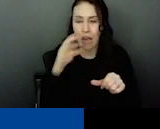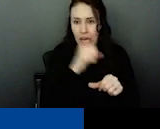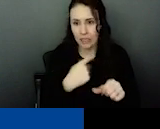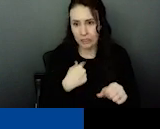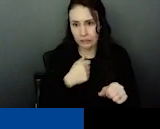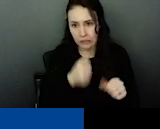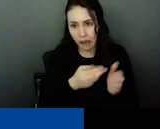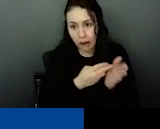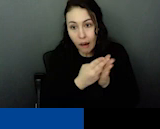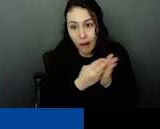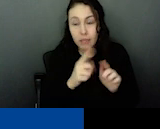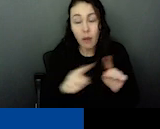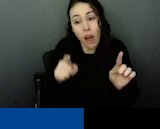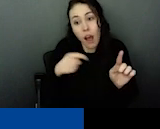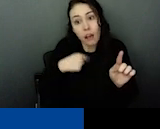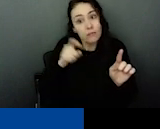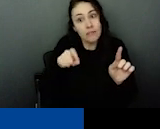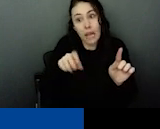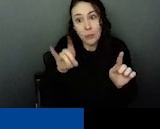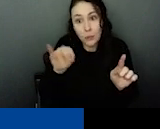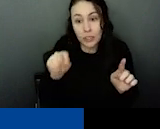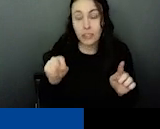had to do what I had to do.